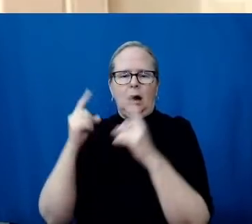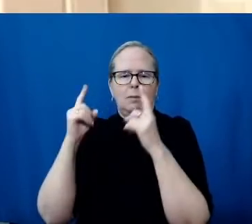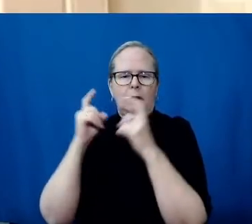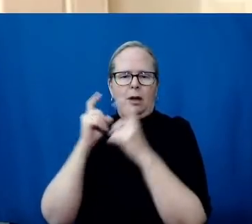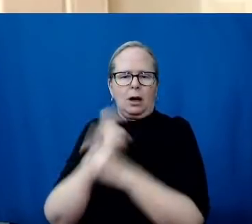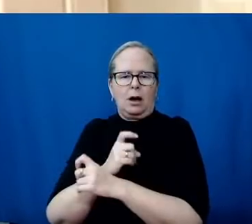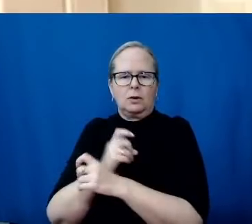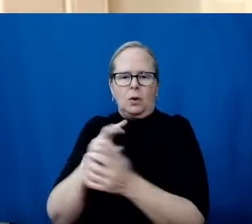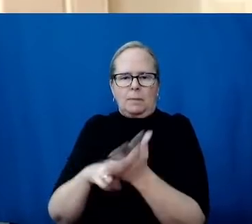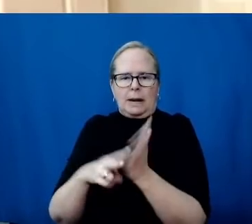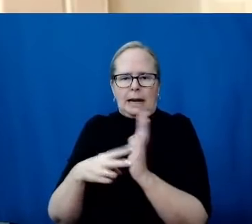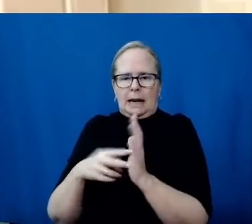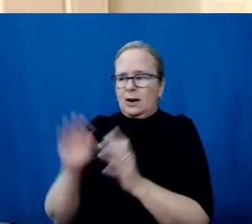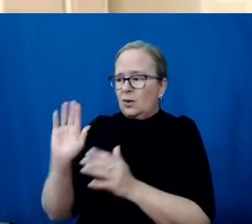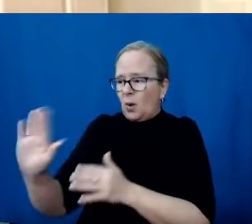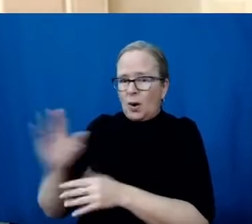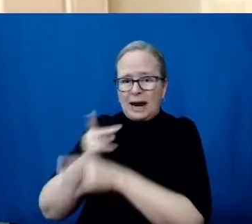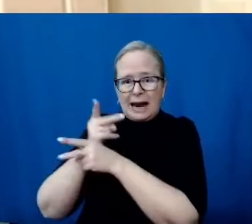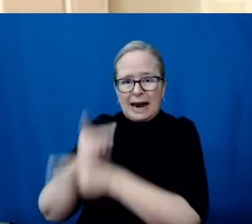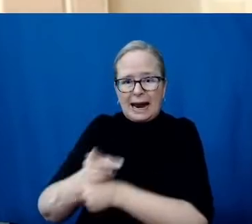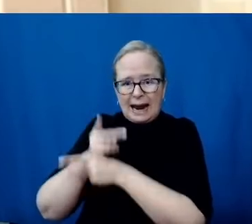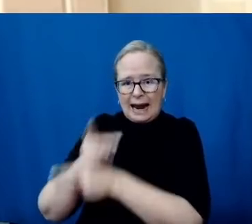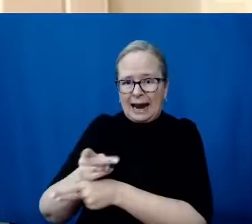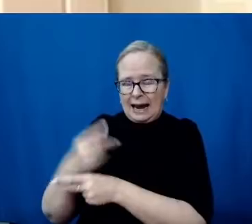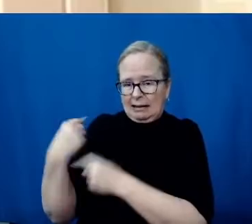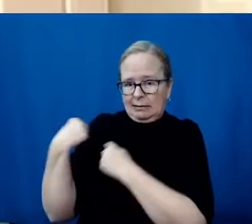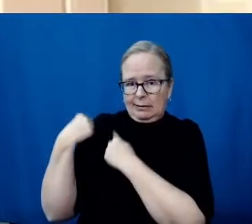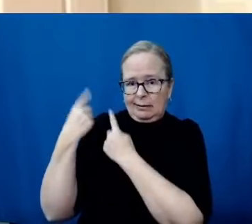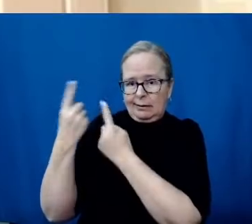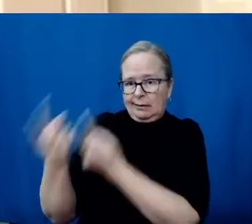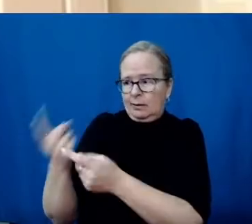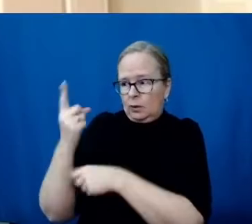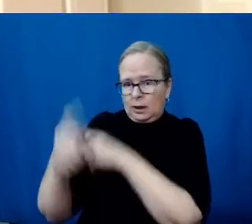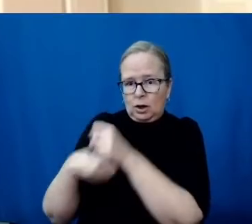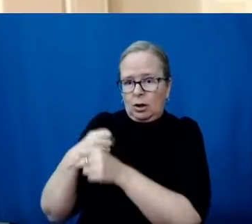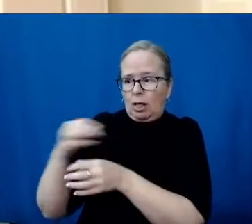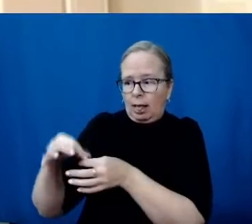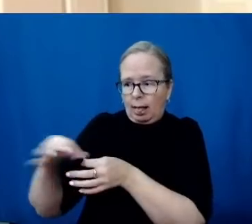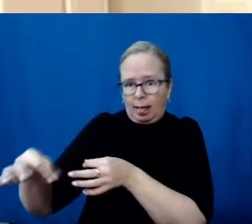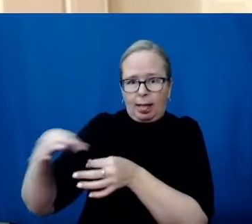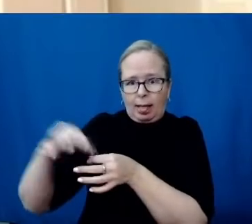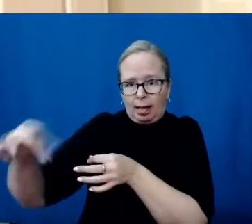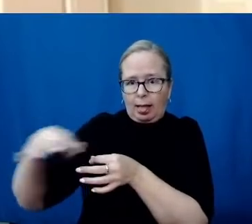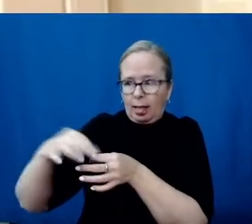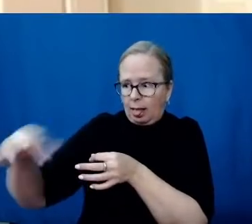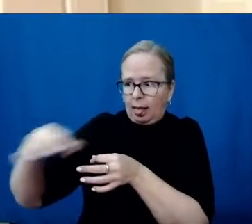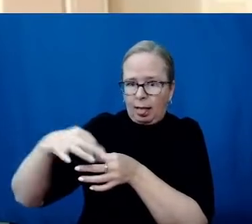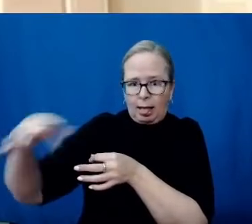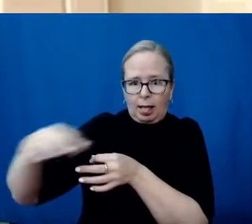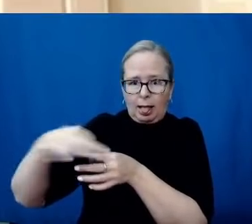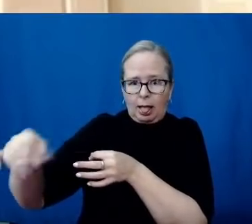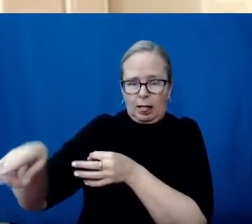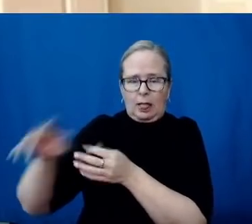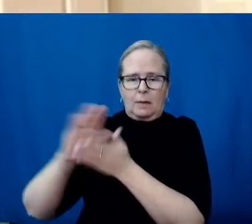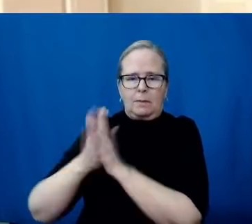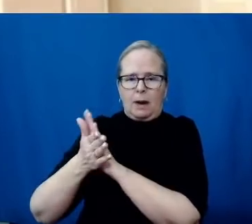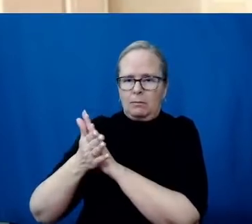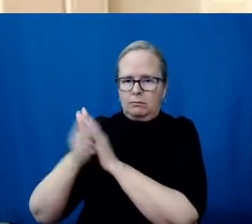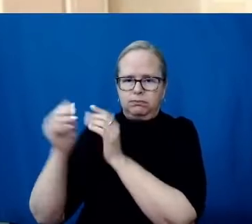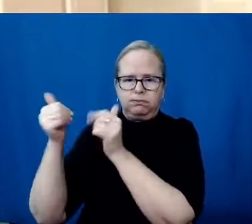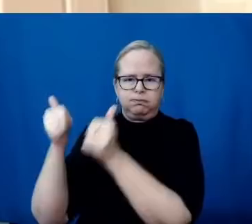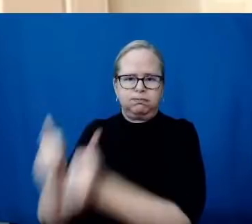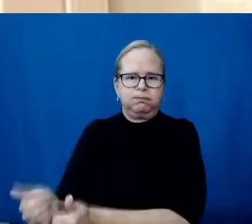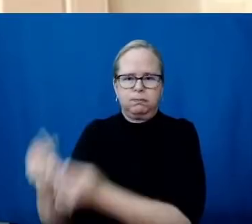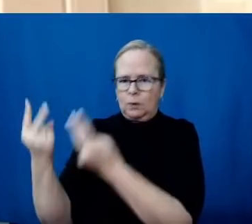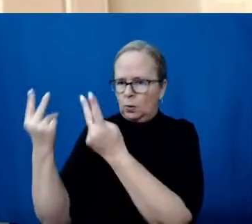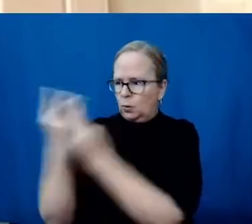had delayed or deferred care for over a year or more even, so their cases are more complex, and they still